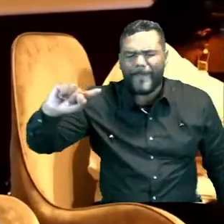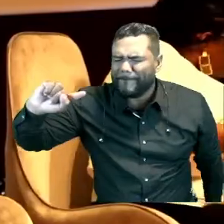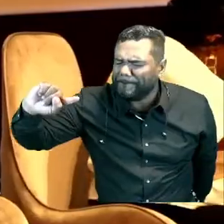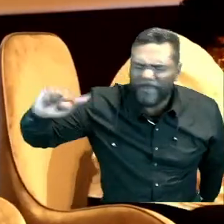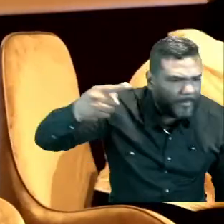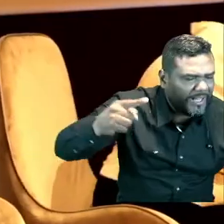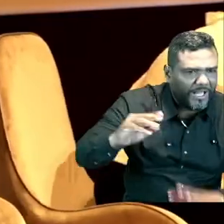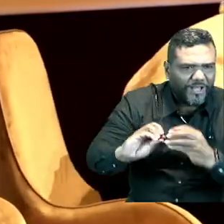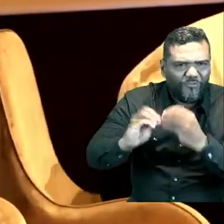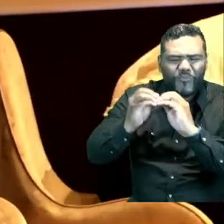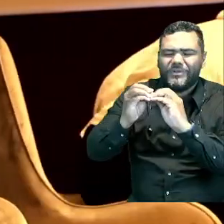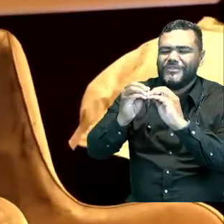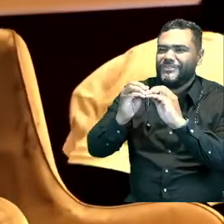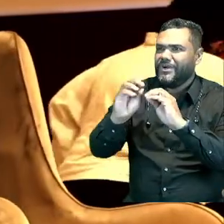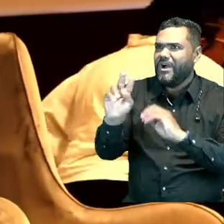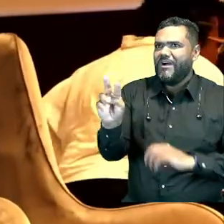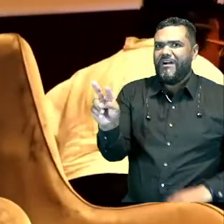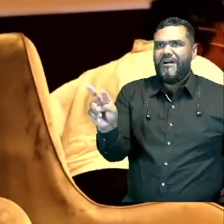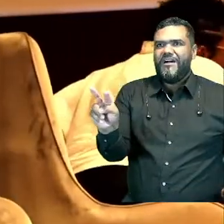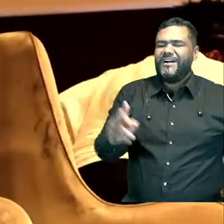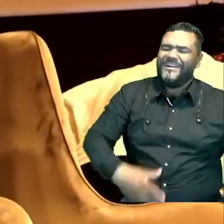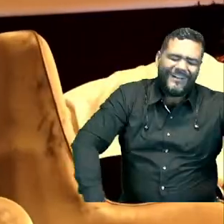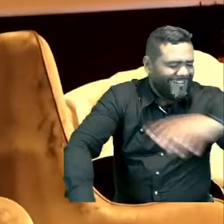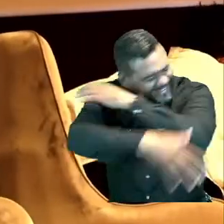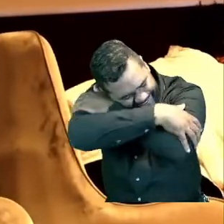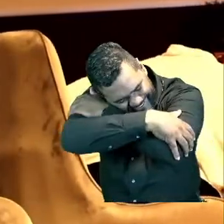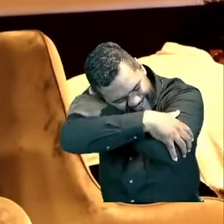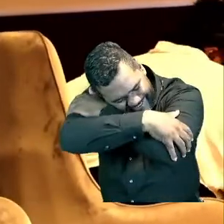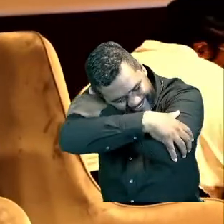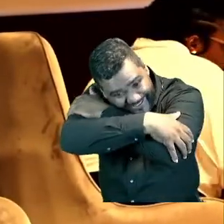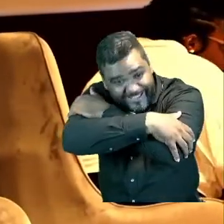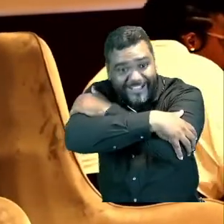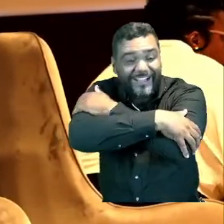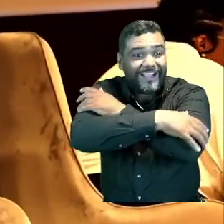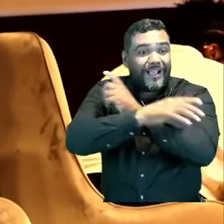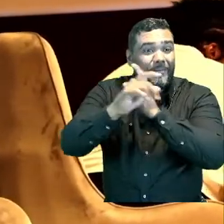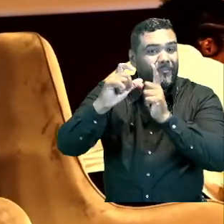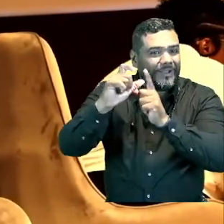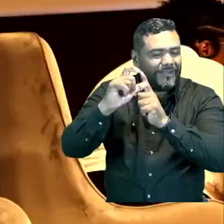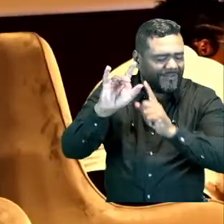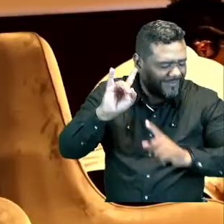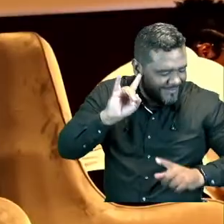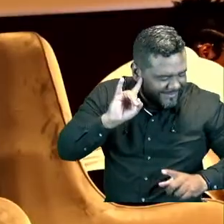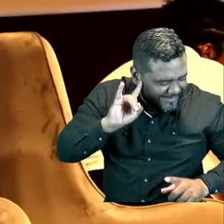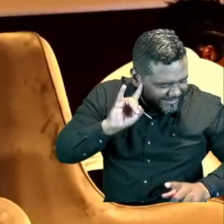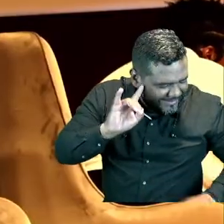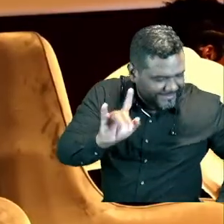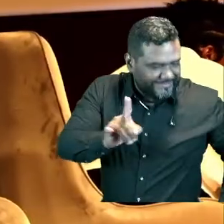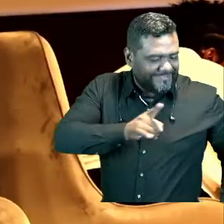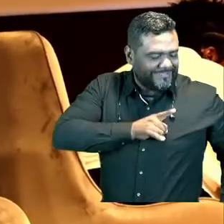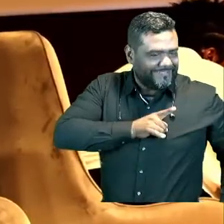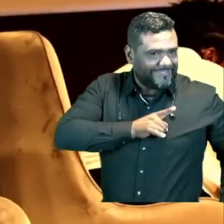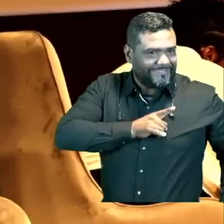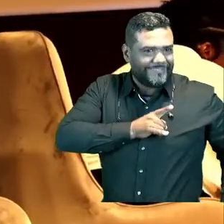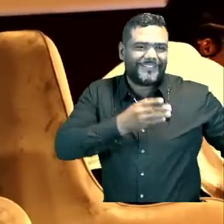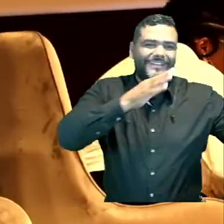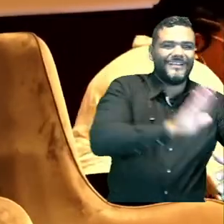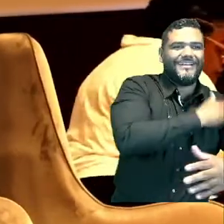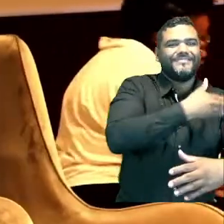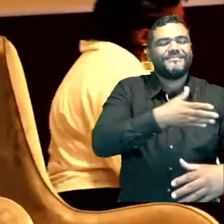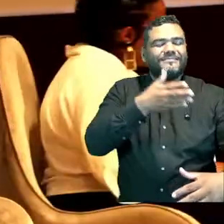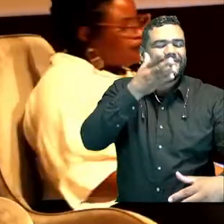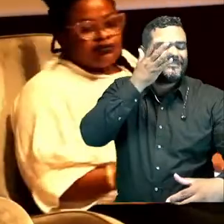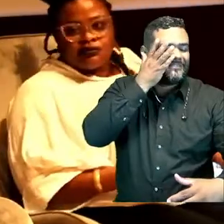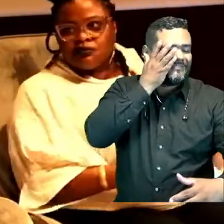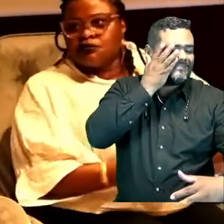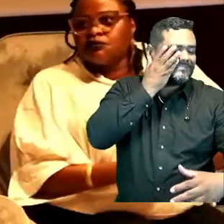And that is the first flag that you use once you come out into the world. Hugs, words, songs,